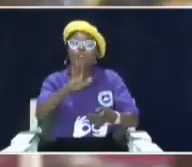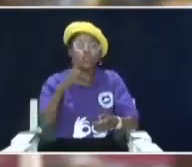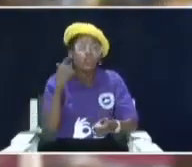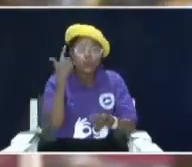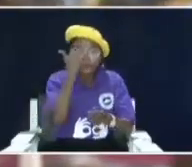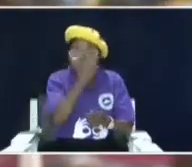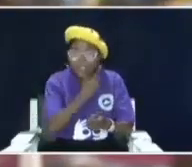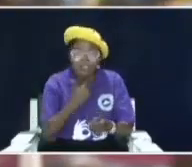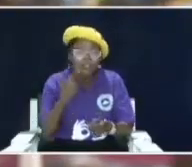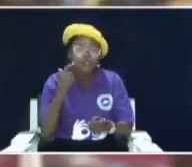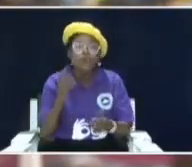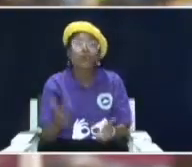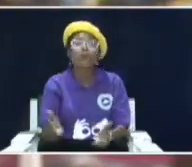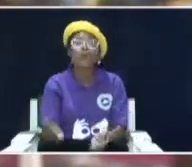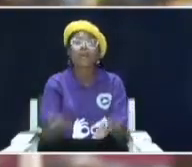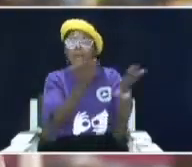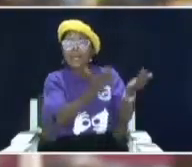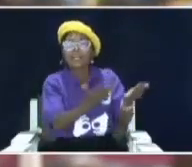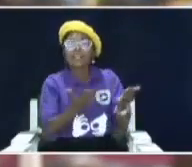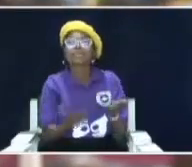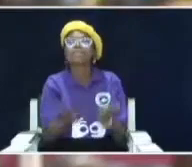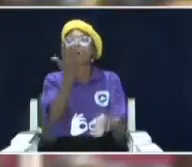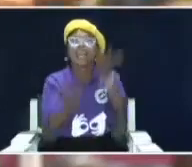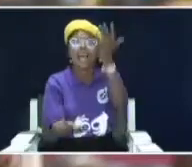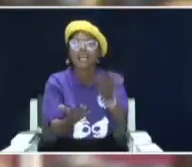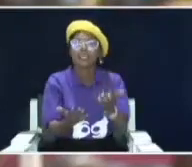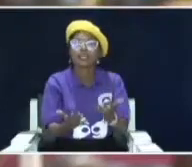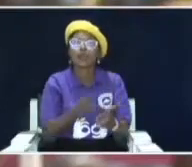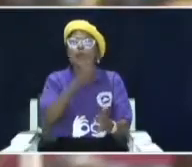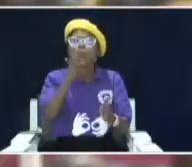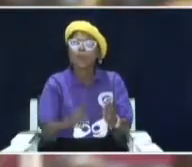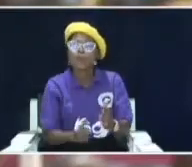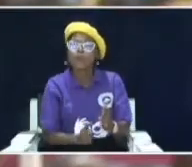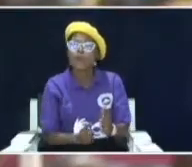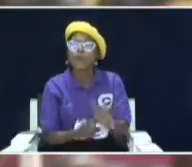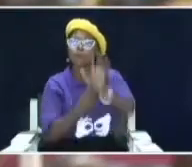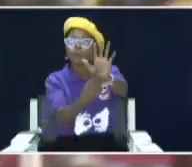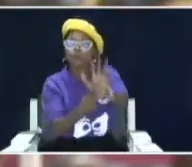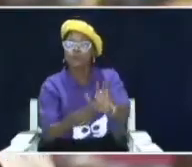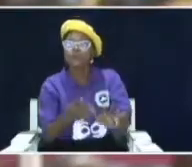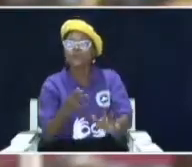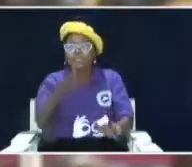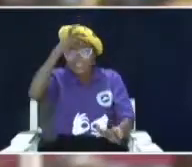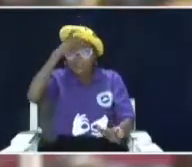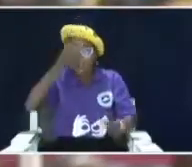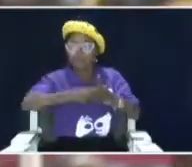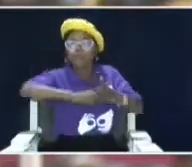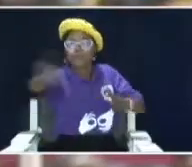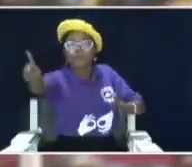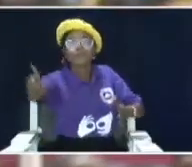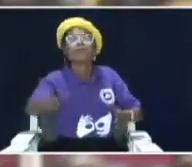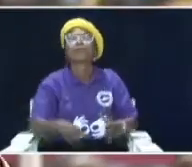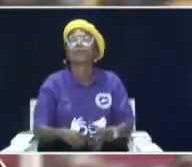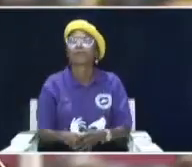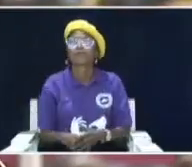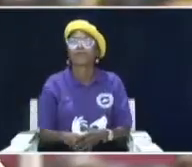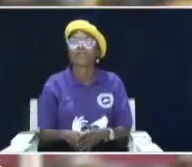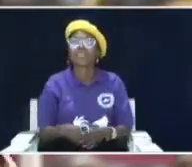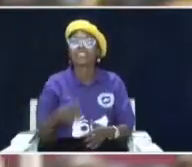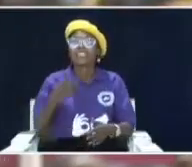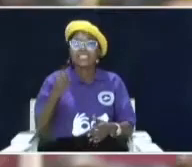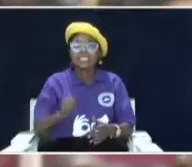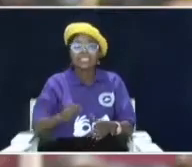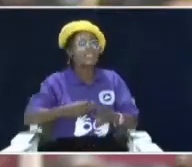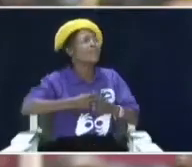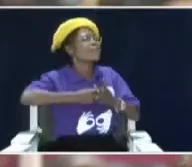fire. When you appear, demon disappears. They disappear. They find their